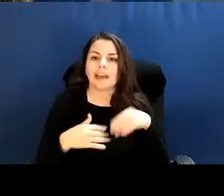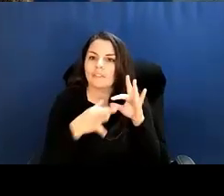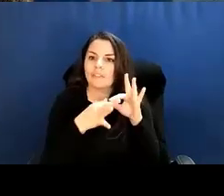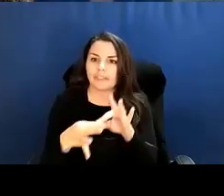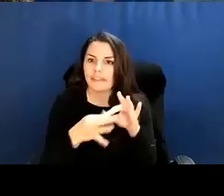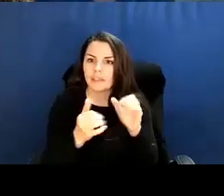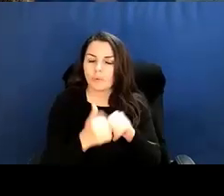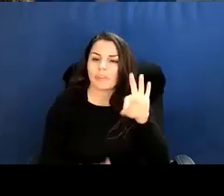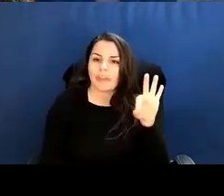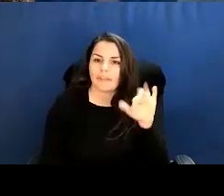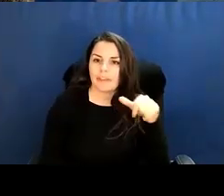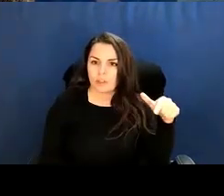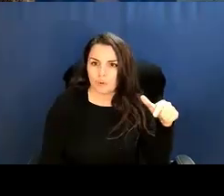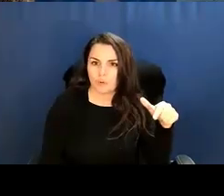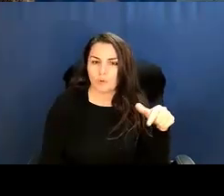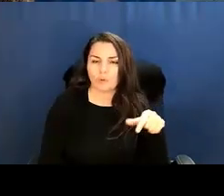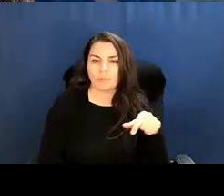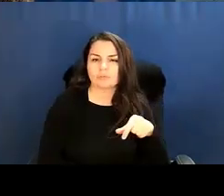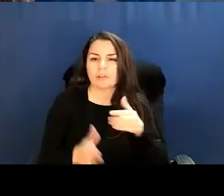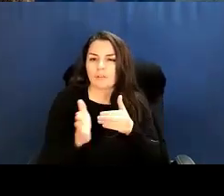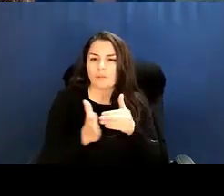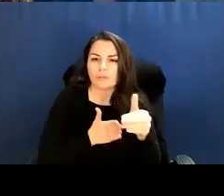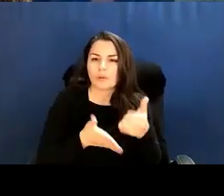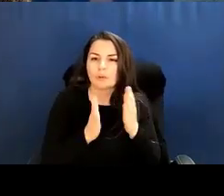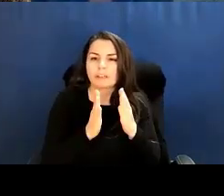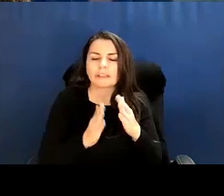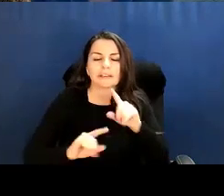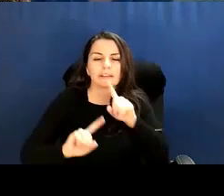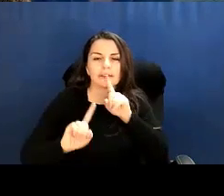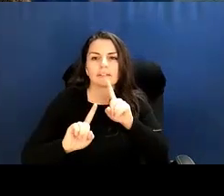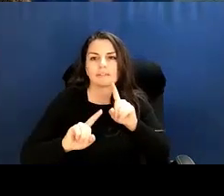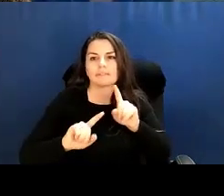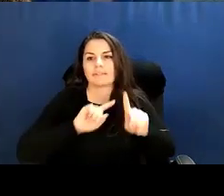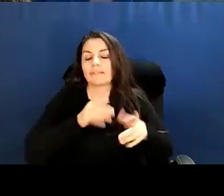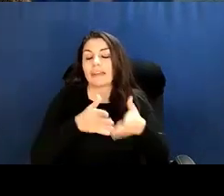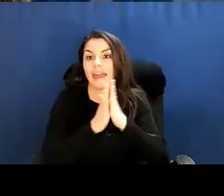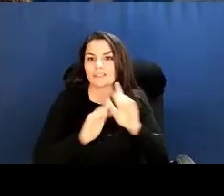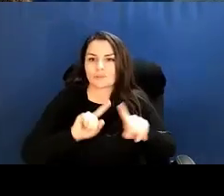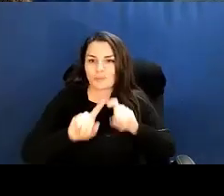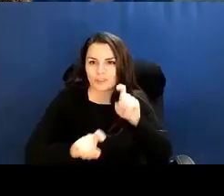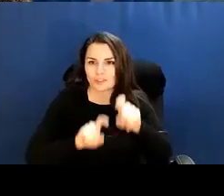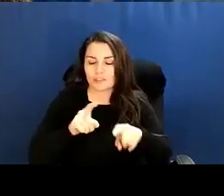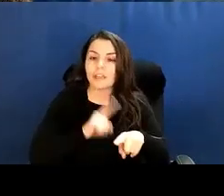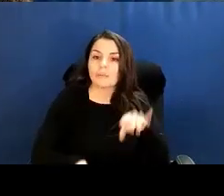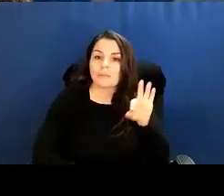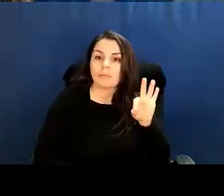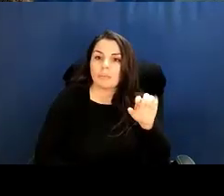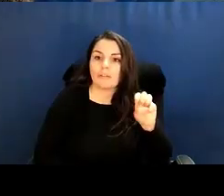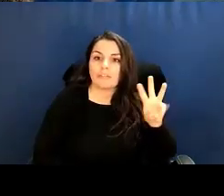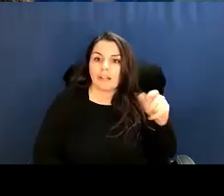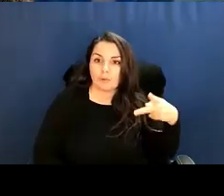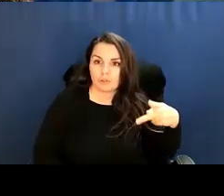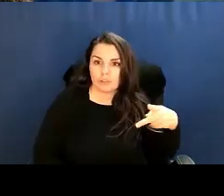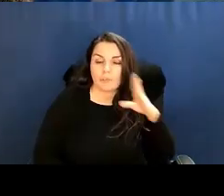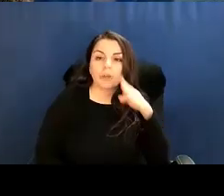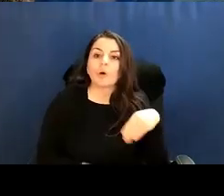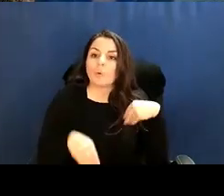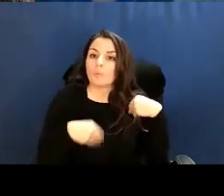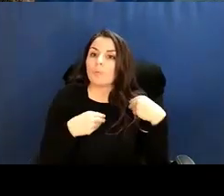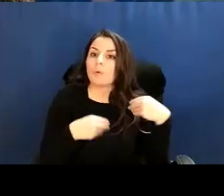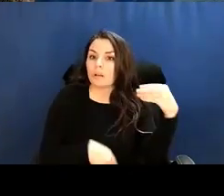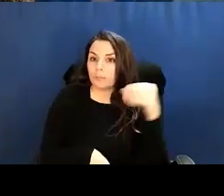there were probably at least 3 or 4 questions related to, I have an MD, do I count as a pre-doc or a